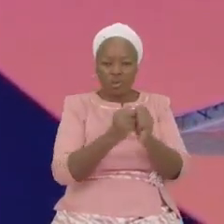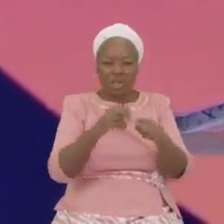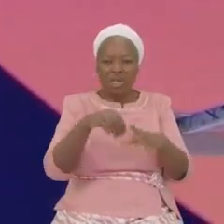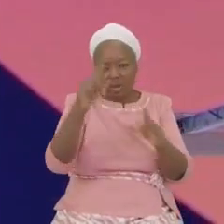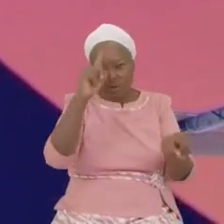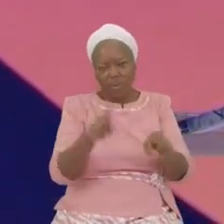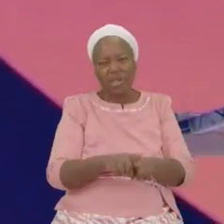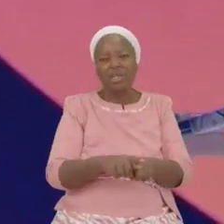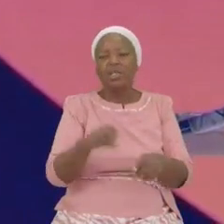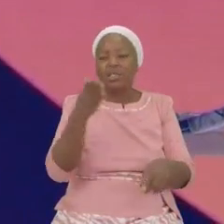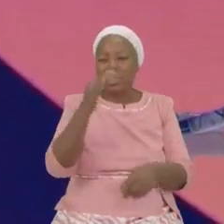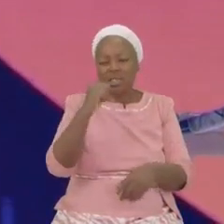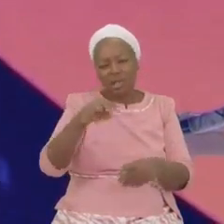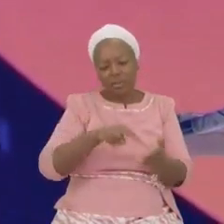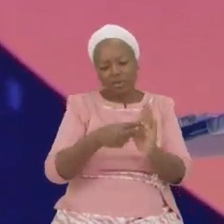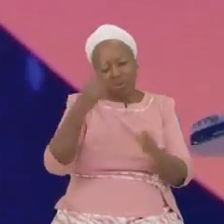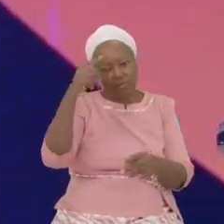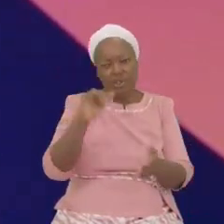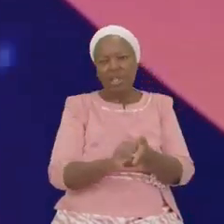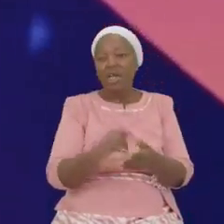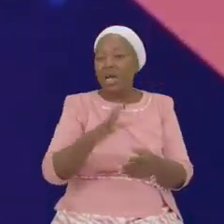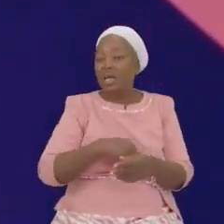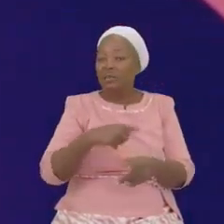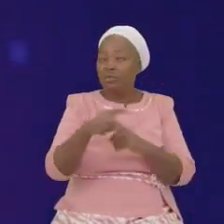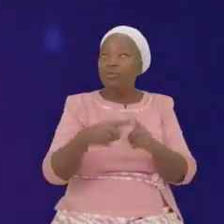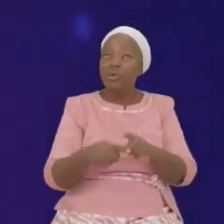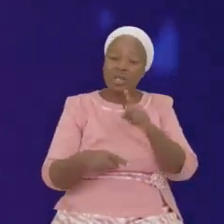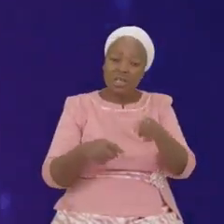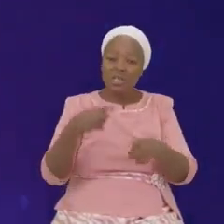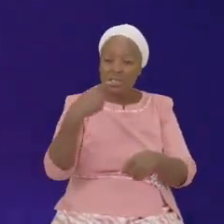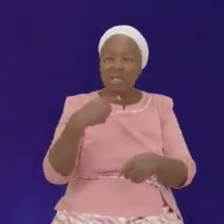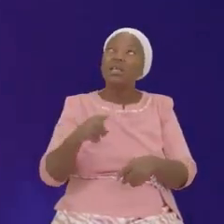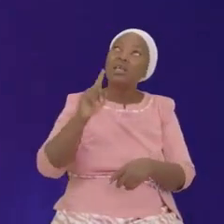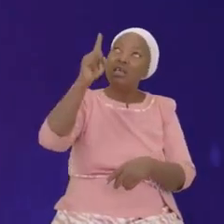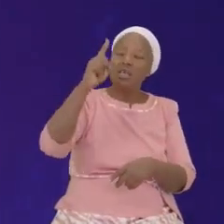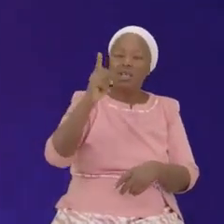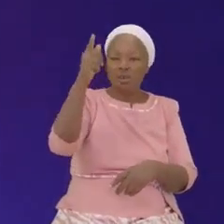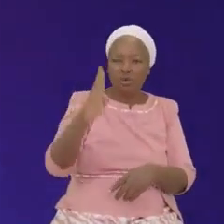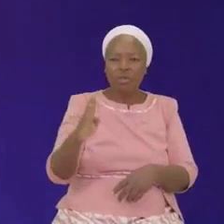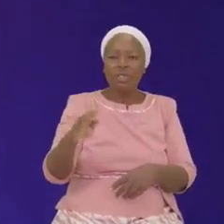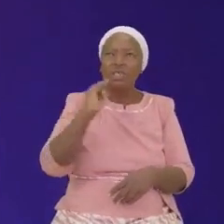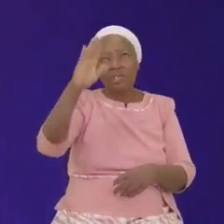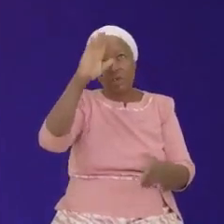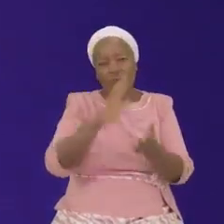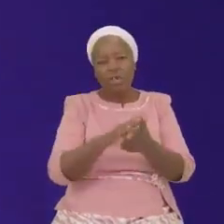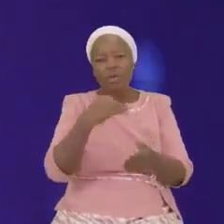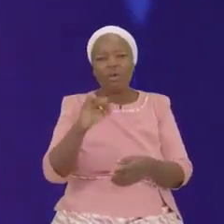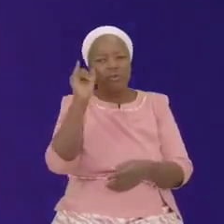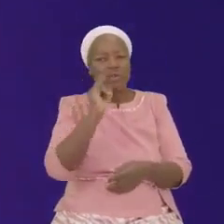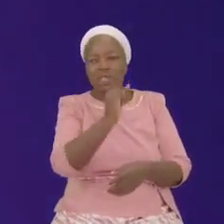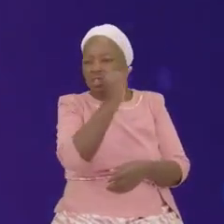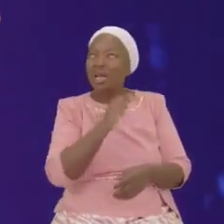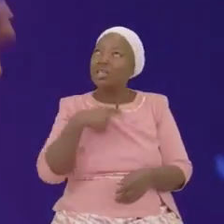contract, there is a purpose to that. And when he says he, God, is the husband of Israel, and